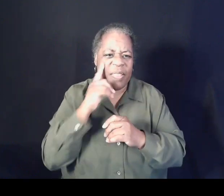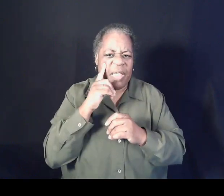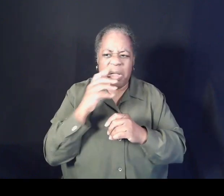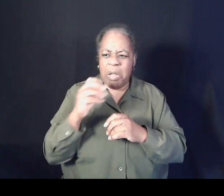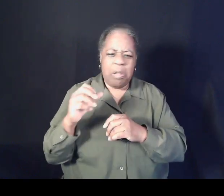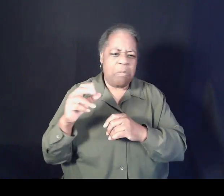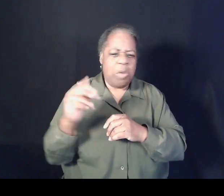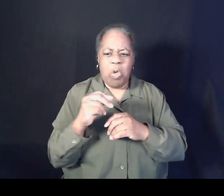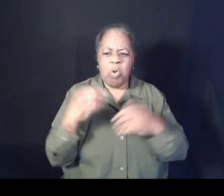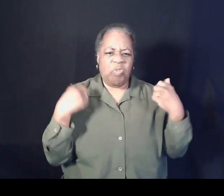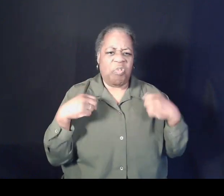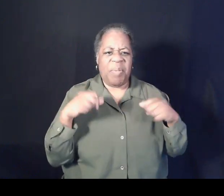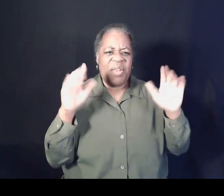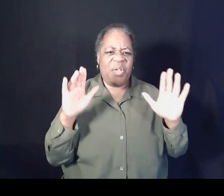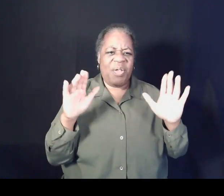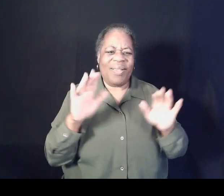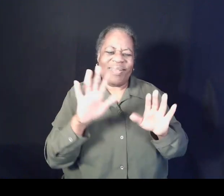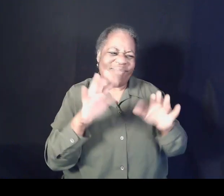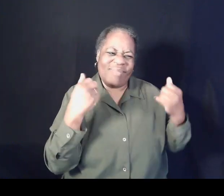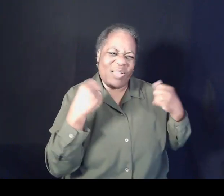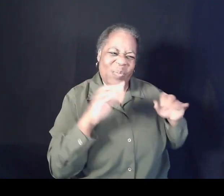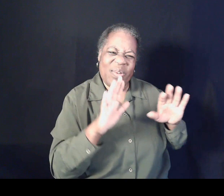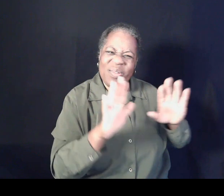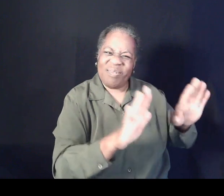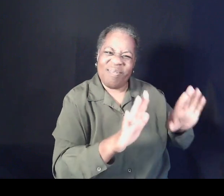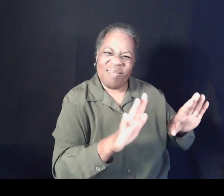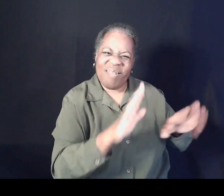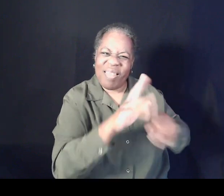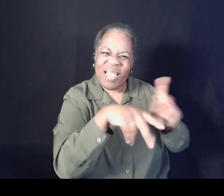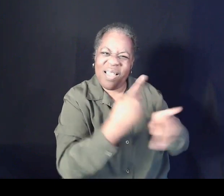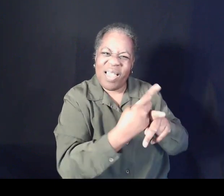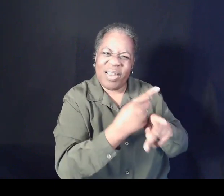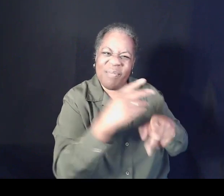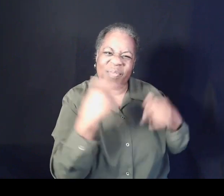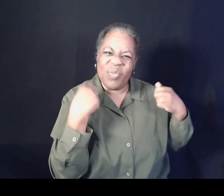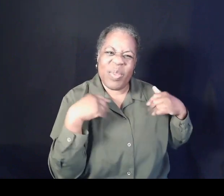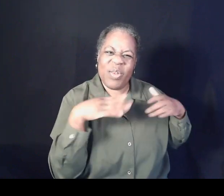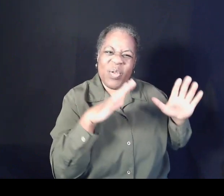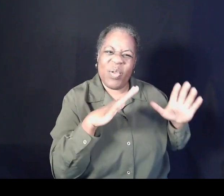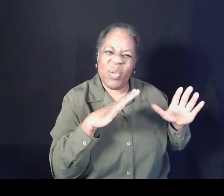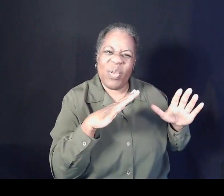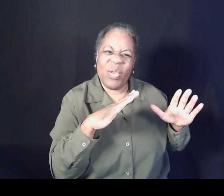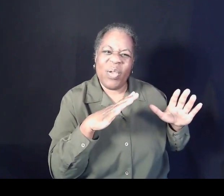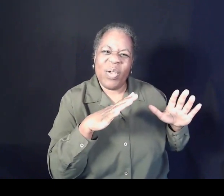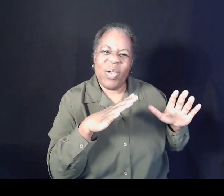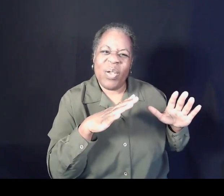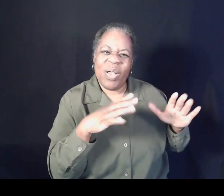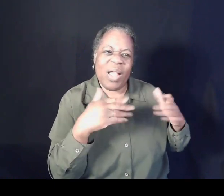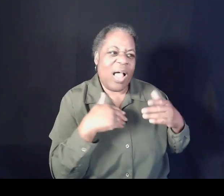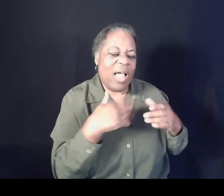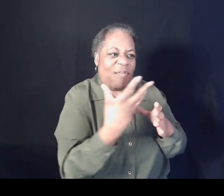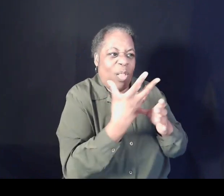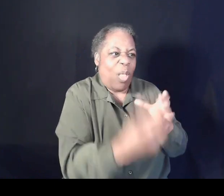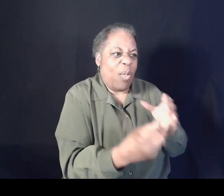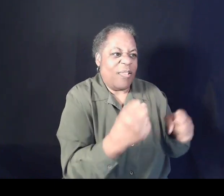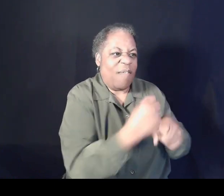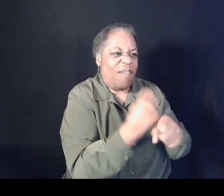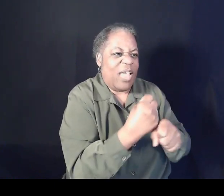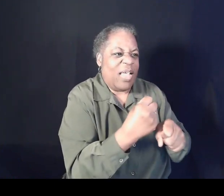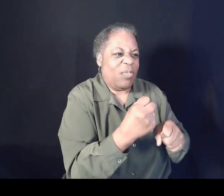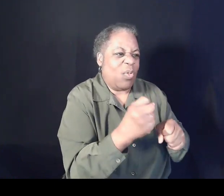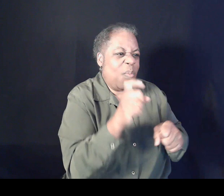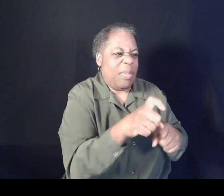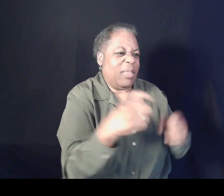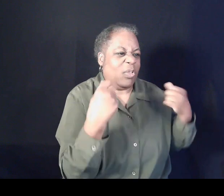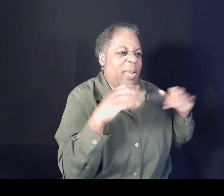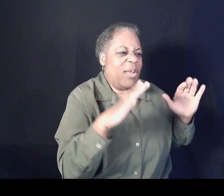surrender, and that's fine. That's not the type of surrender I'm actually talking about. I'm not talking about surrendering because I've lost the fight. I'm talking about